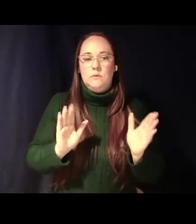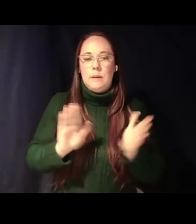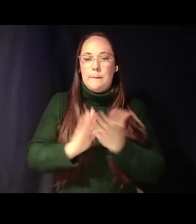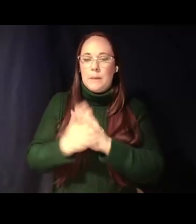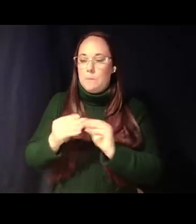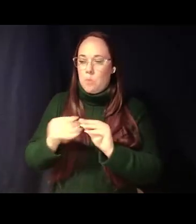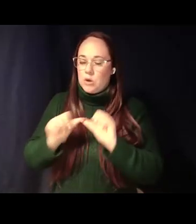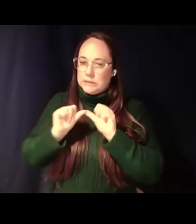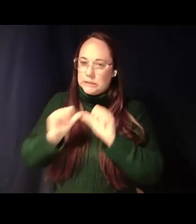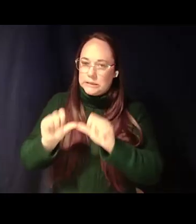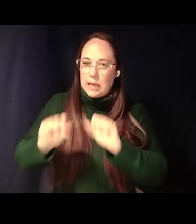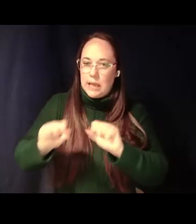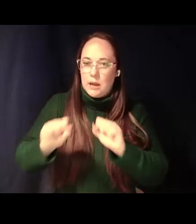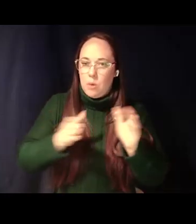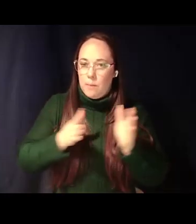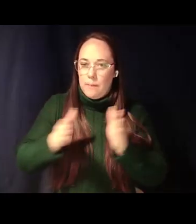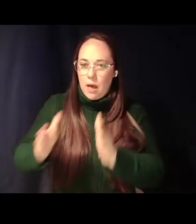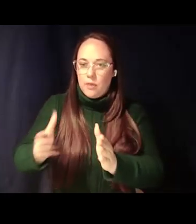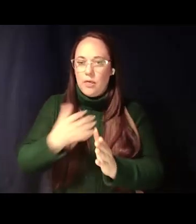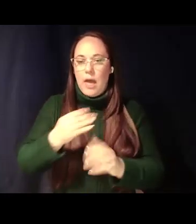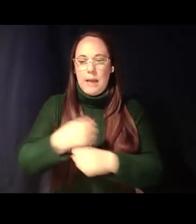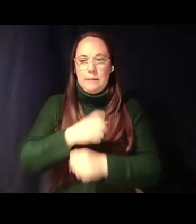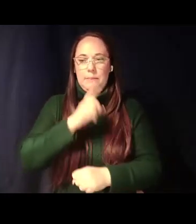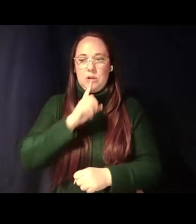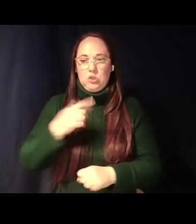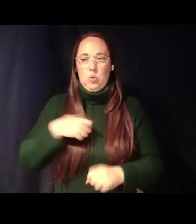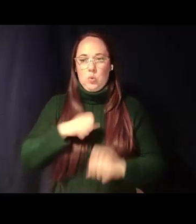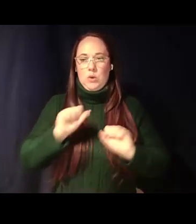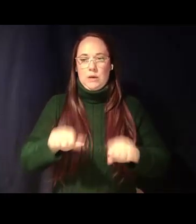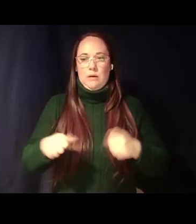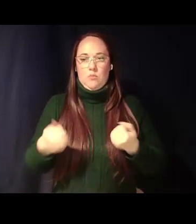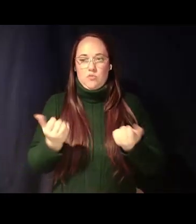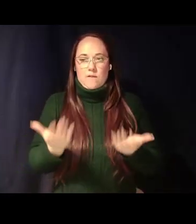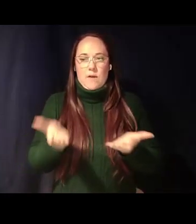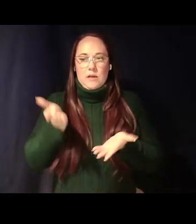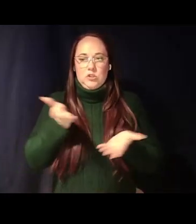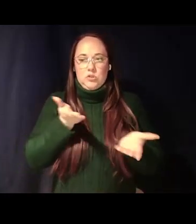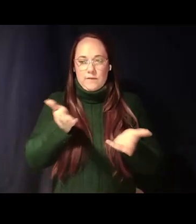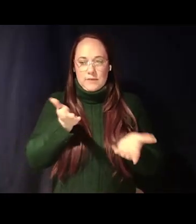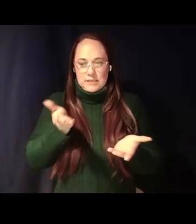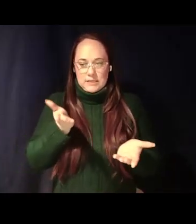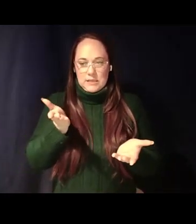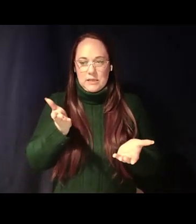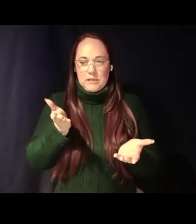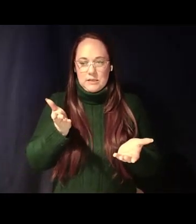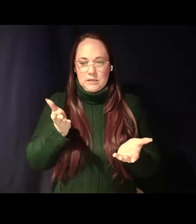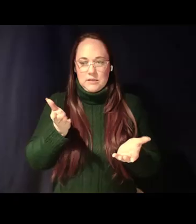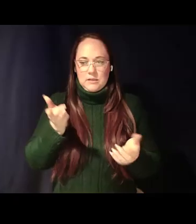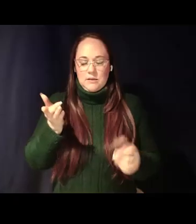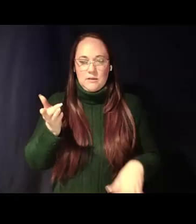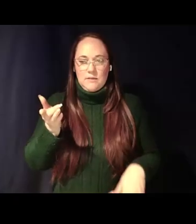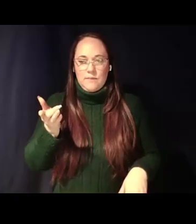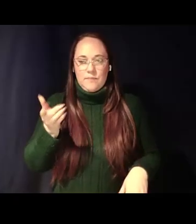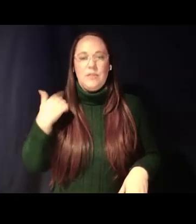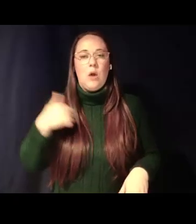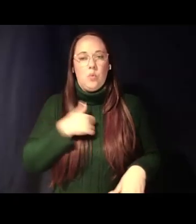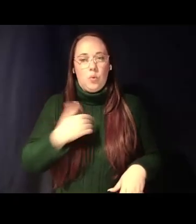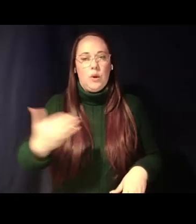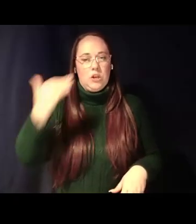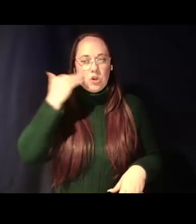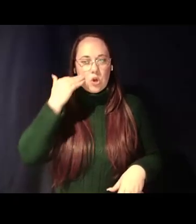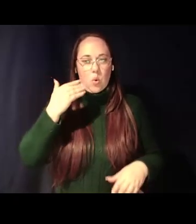sustainable path, and make sure that we'll be able to provide the services that we know are